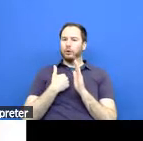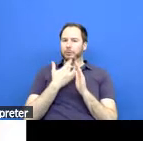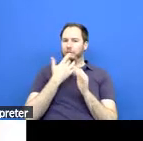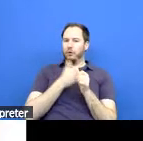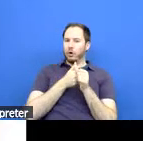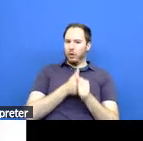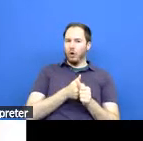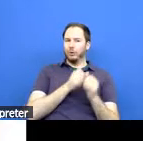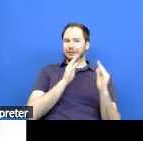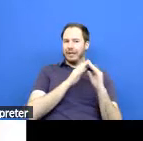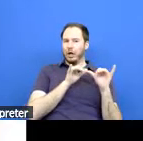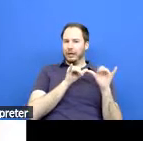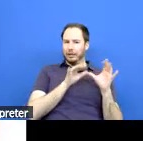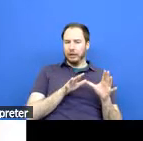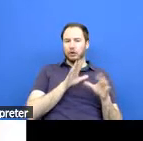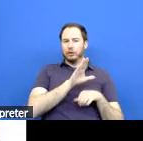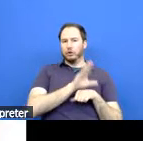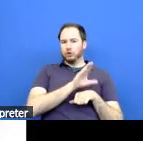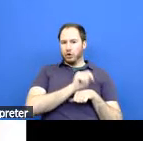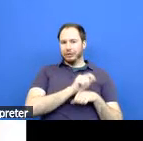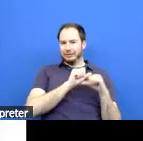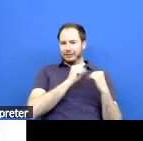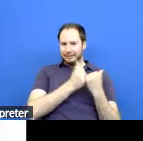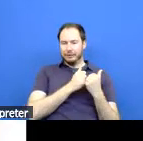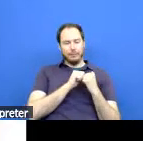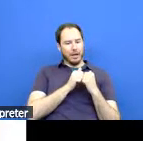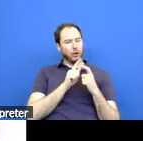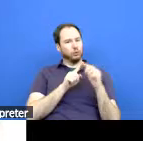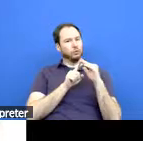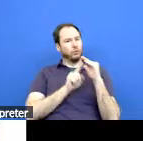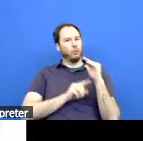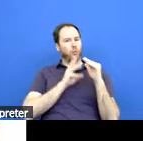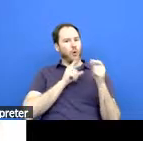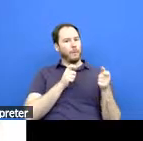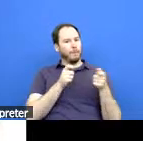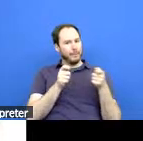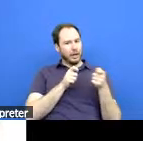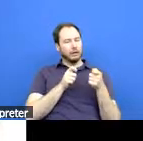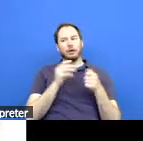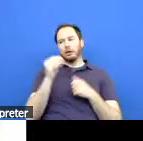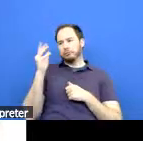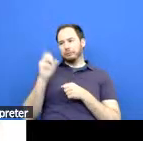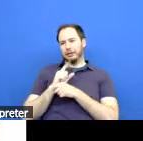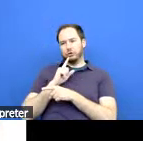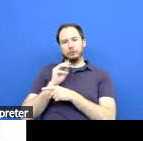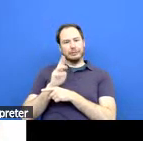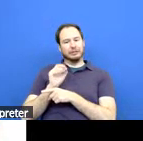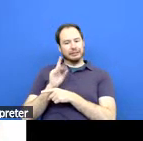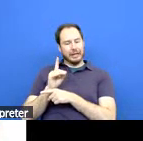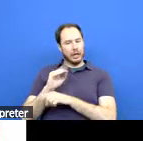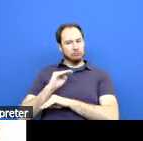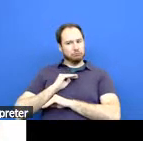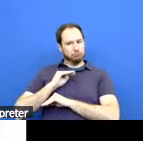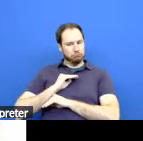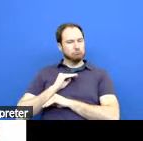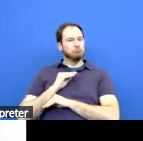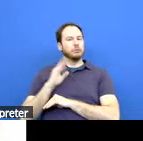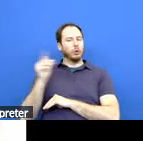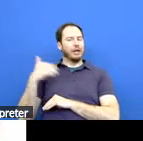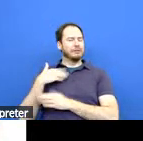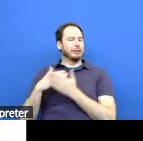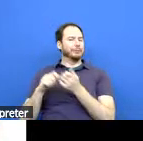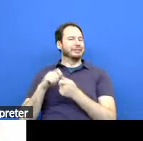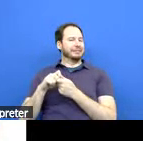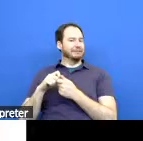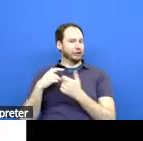with the town engineer and his consultants regarding stormwater management, and also keep Mr. Sand in check on that. I know he's got specific